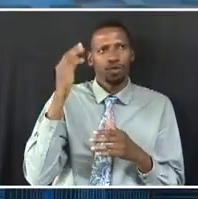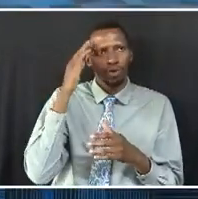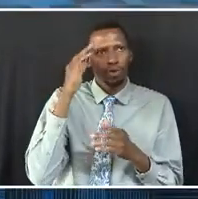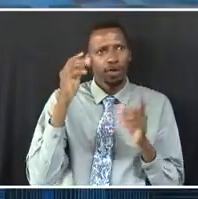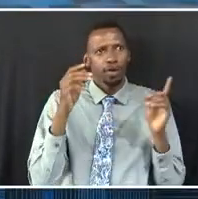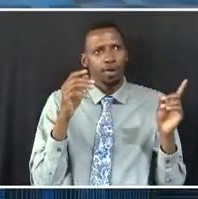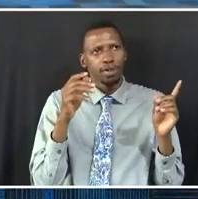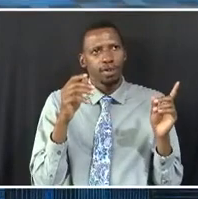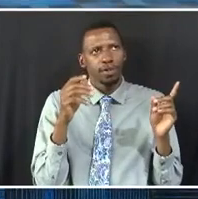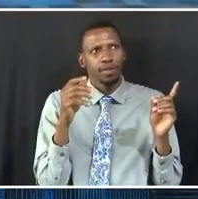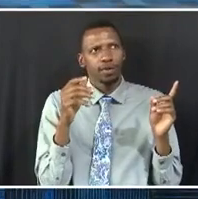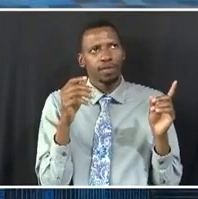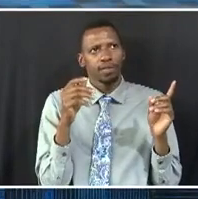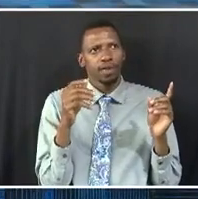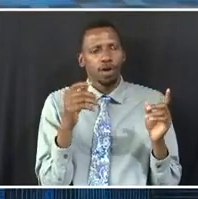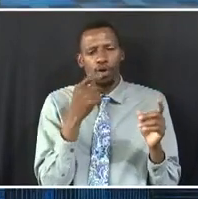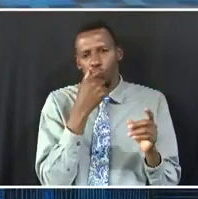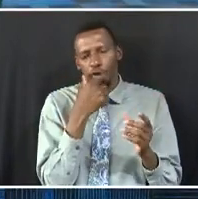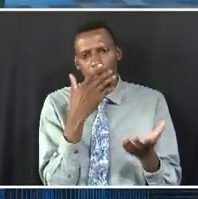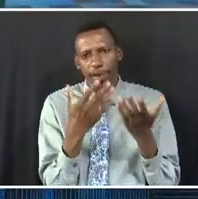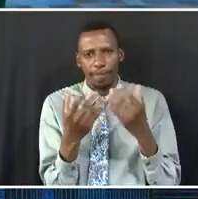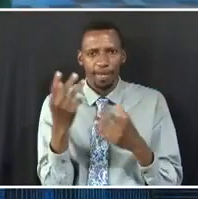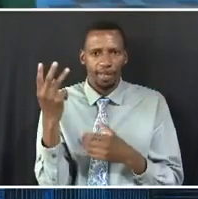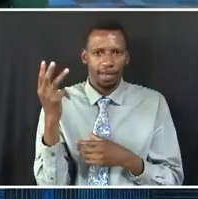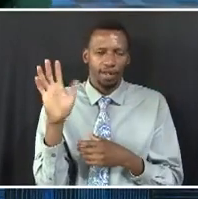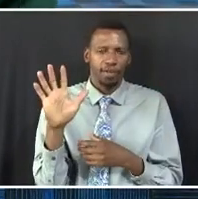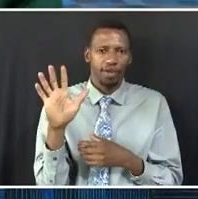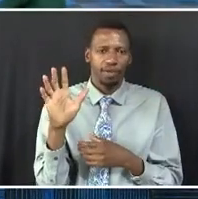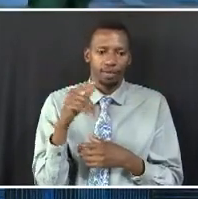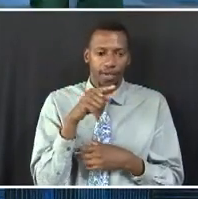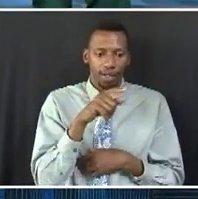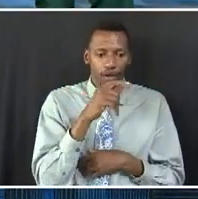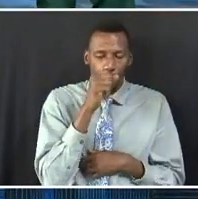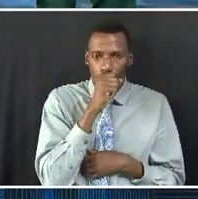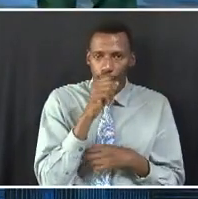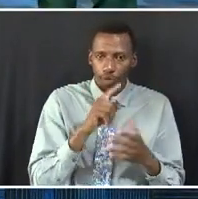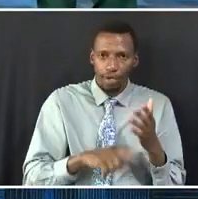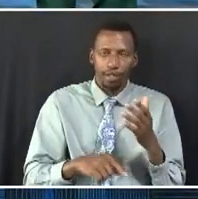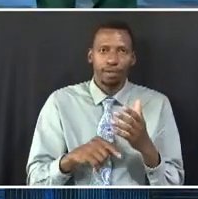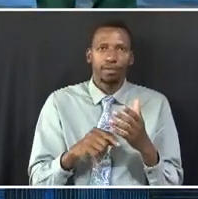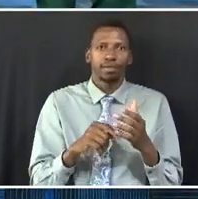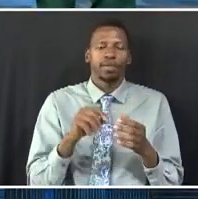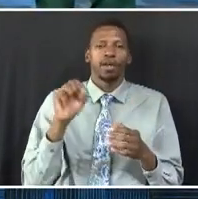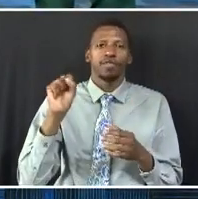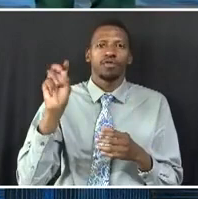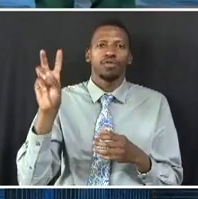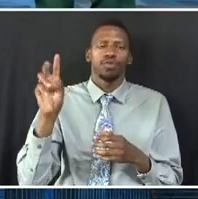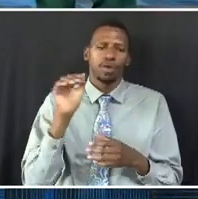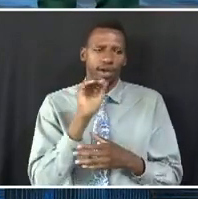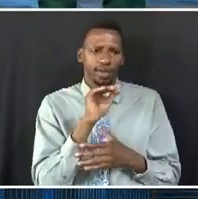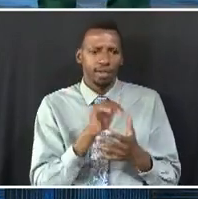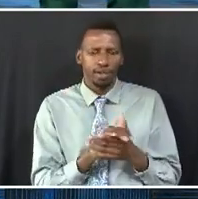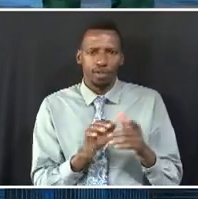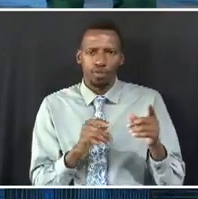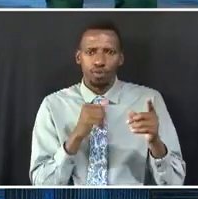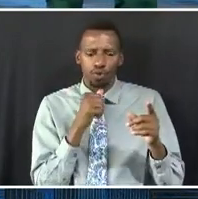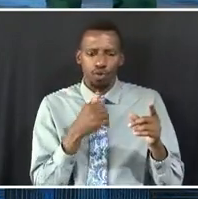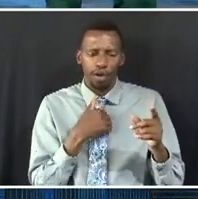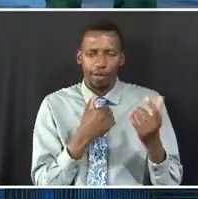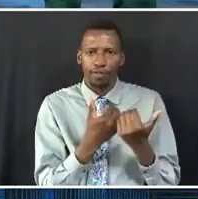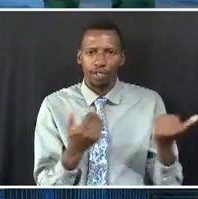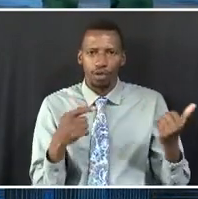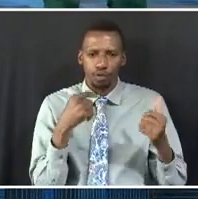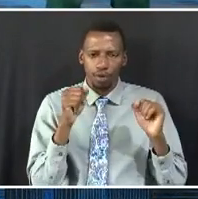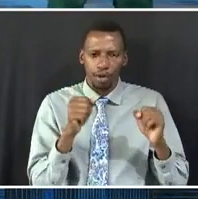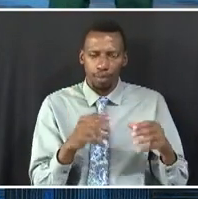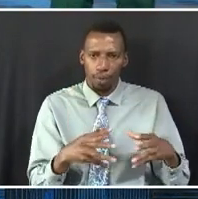I was just 35, maybe 30-something, and he was already 52. Don't you have children that can go to this